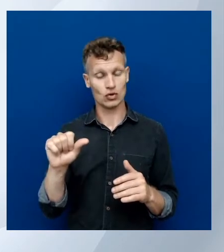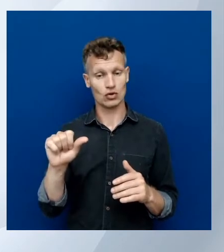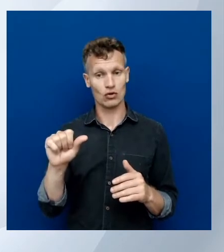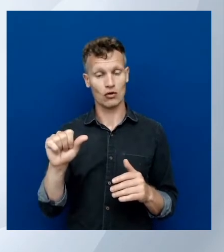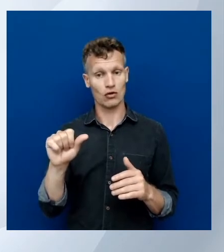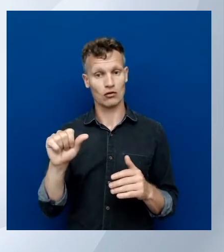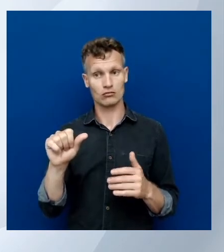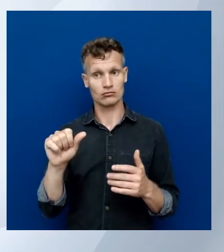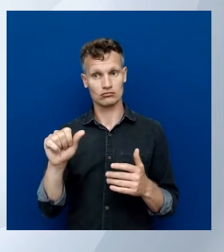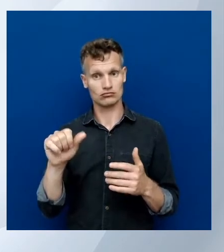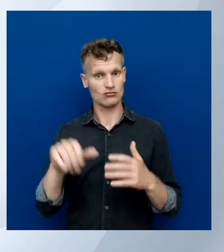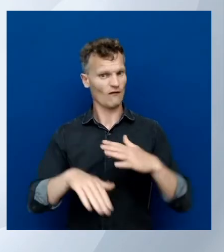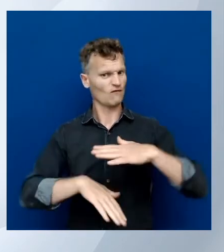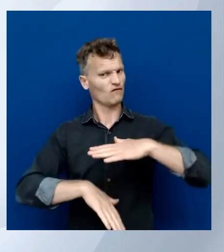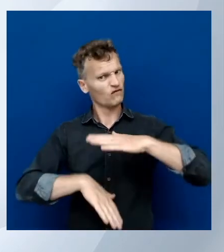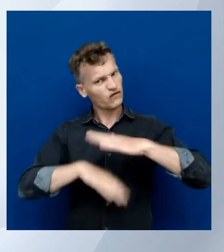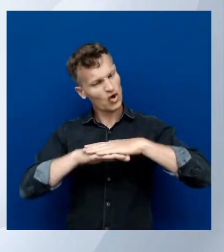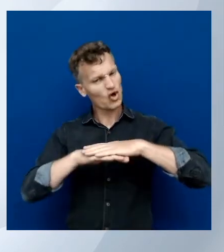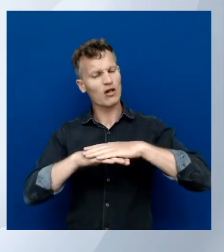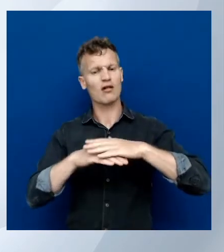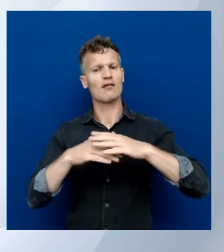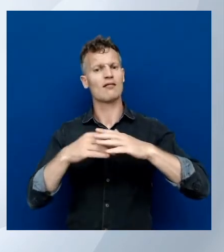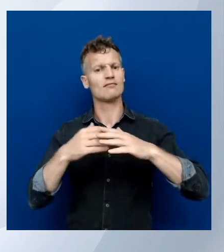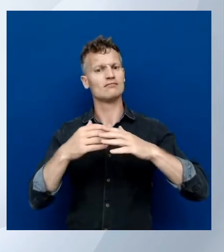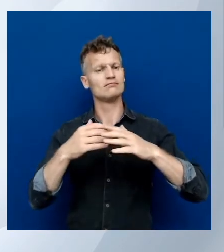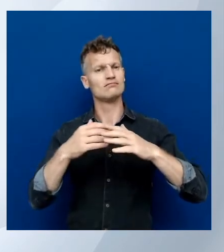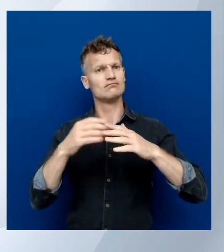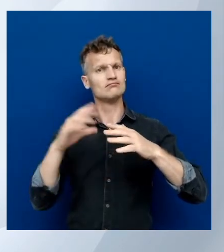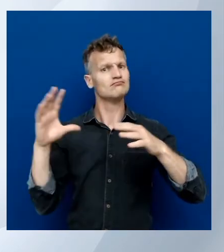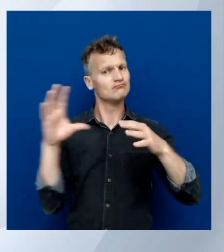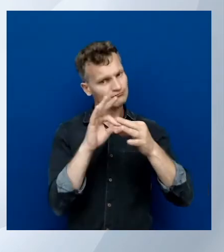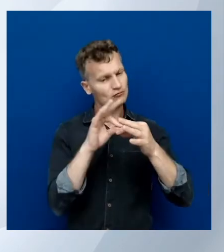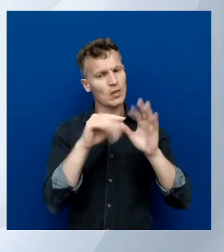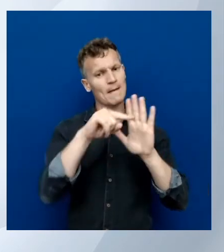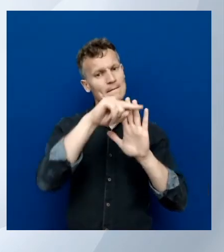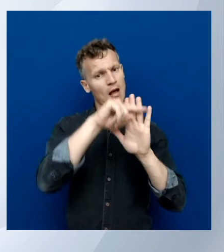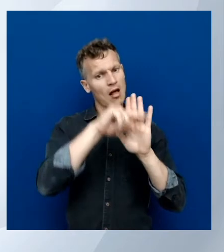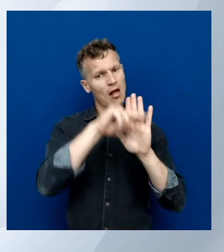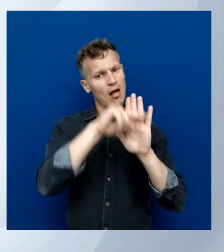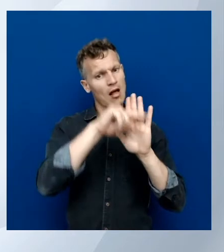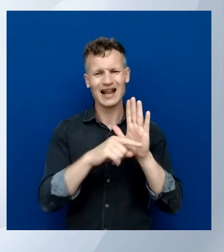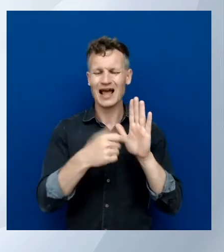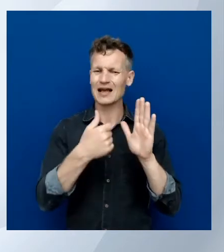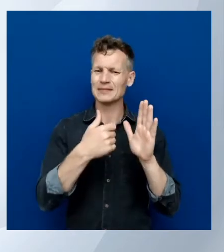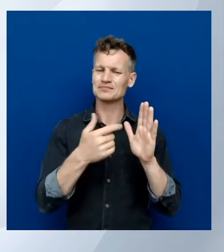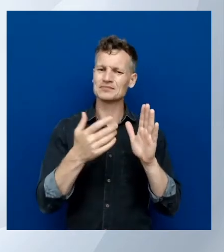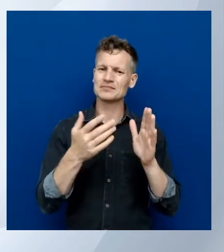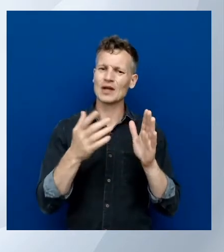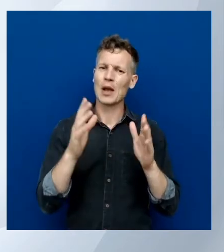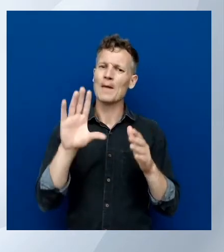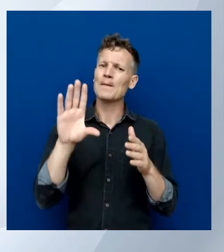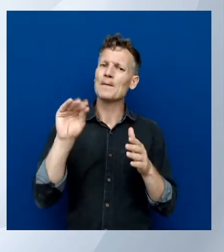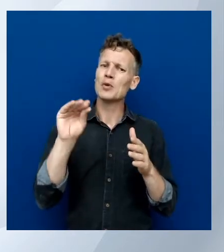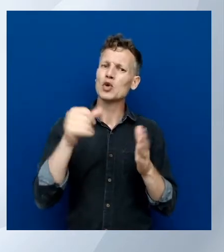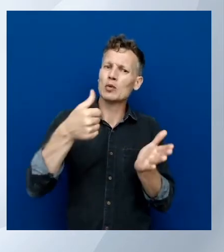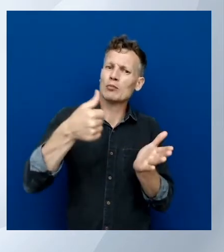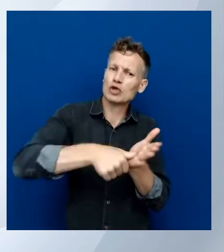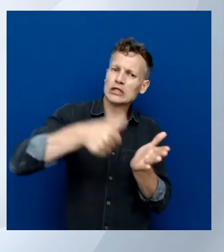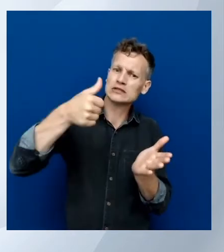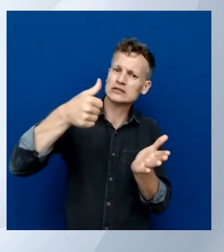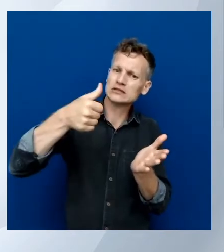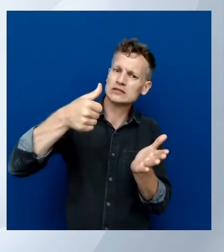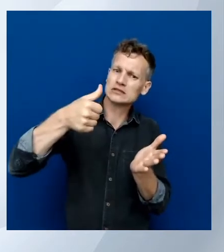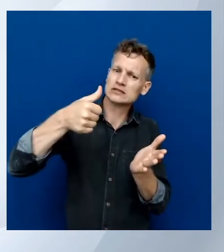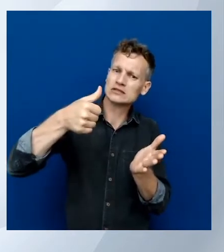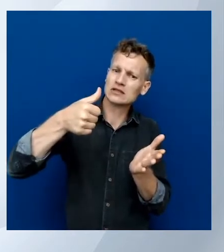landscape with policies, and you can use blueprints and stuff like that. So what they've done is they have